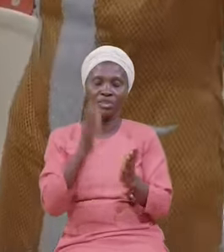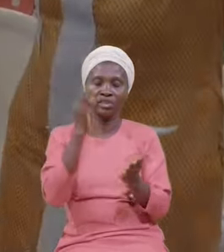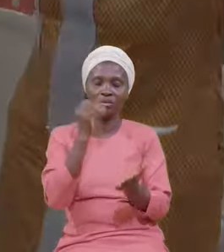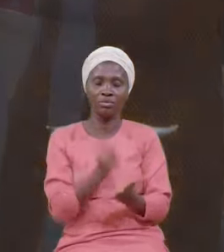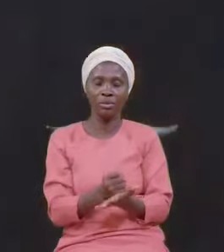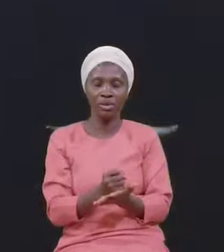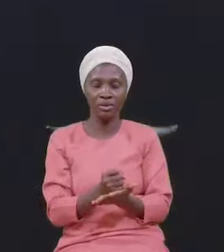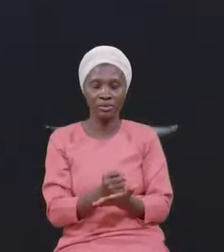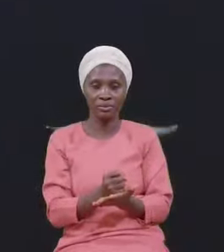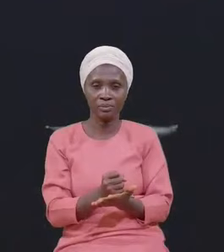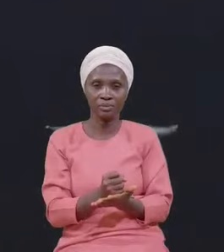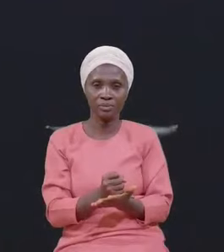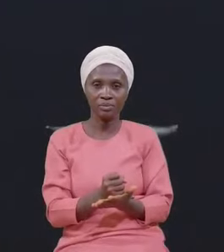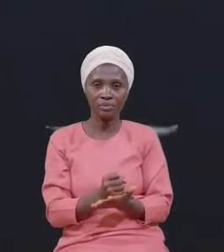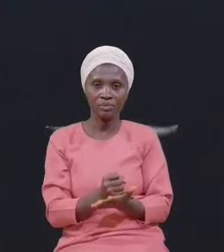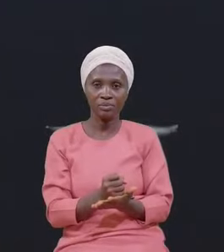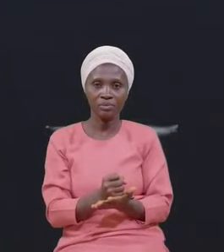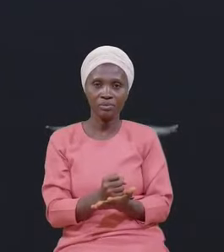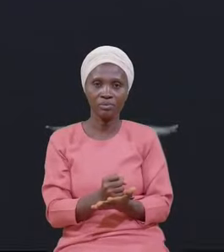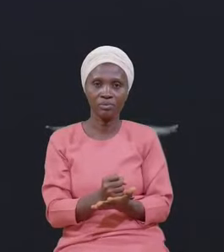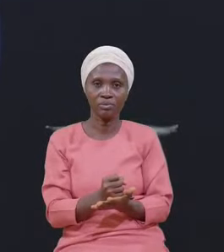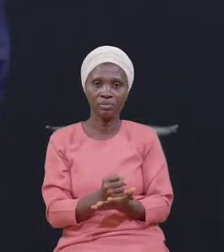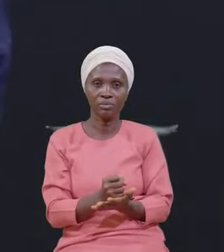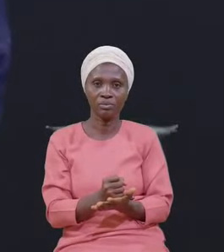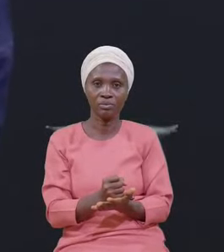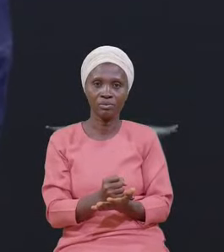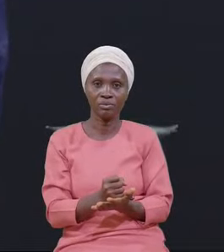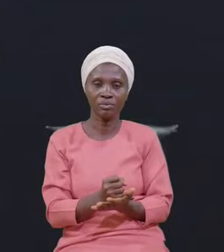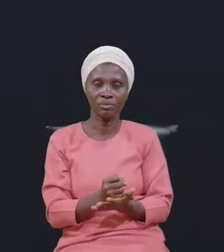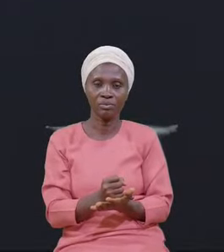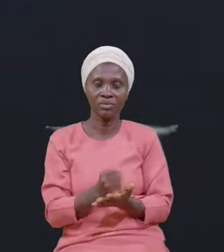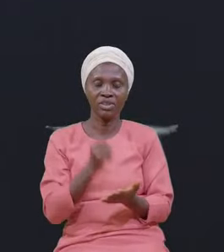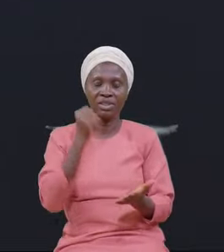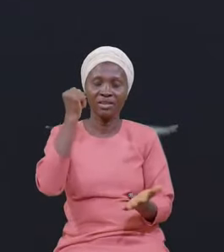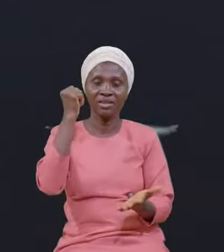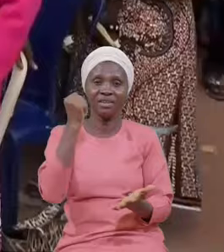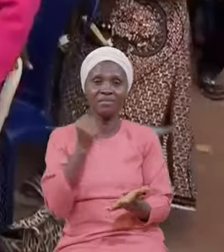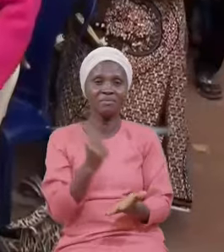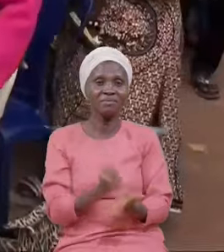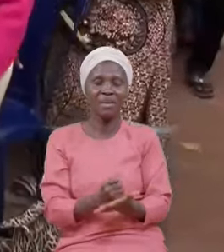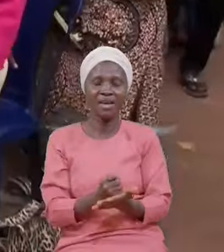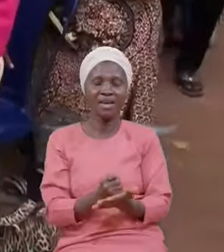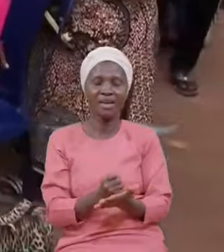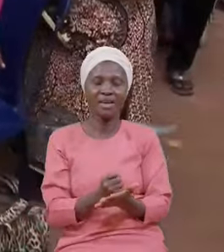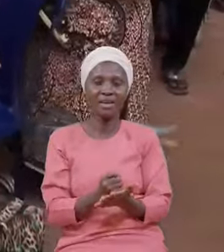Amen great people of God Amen